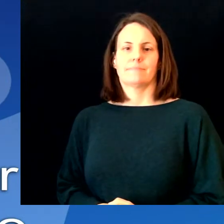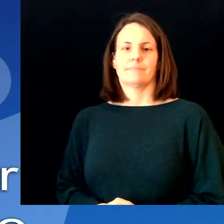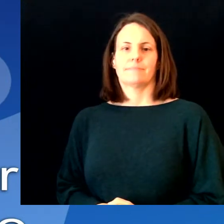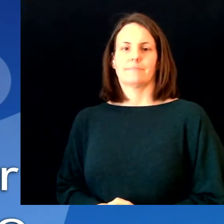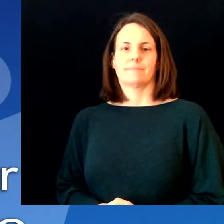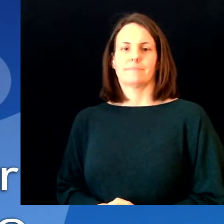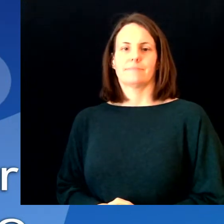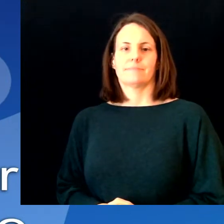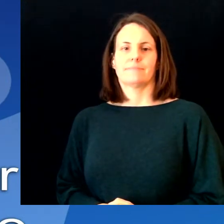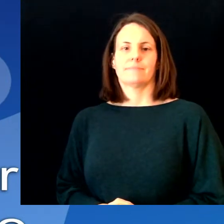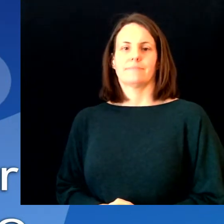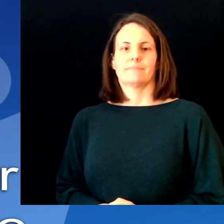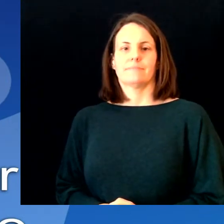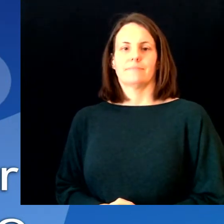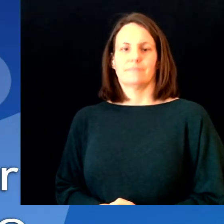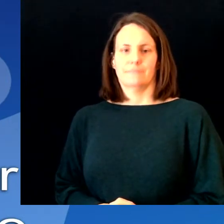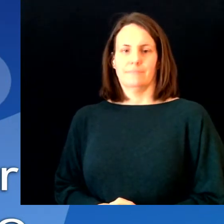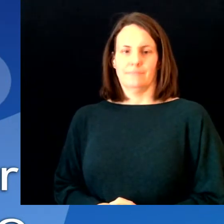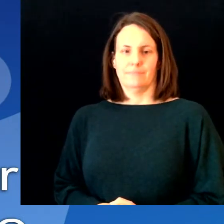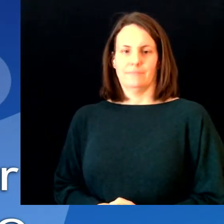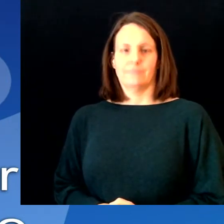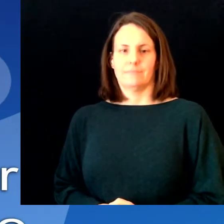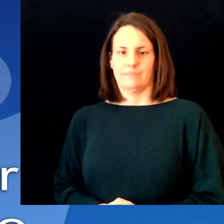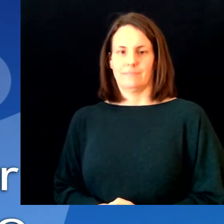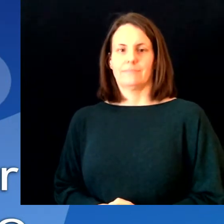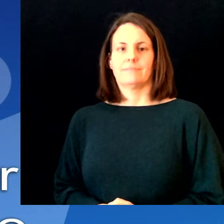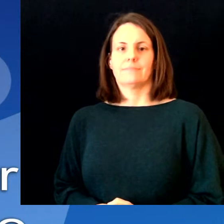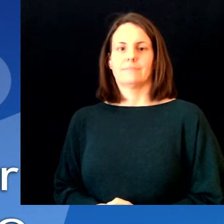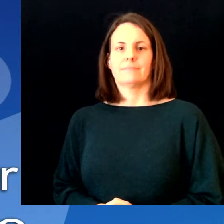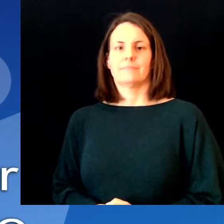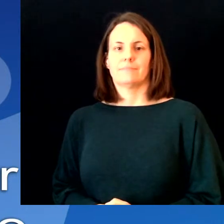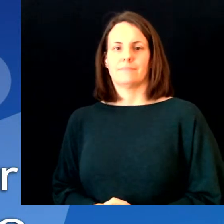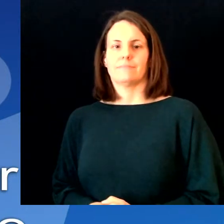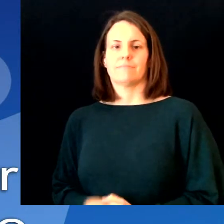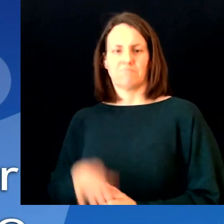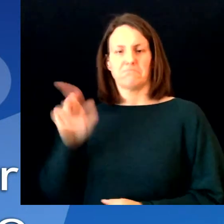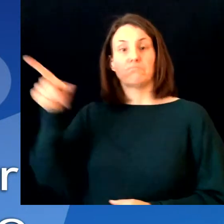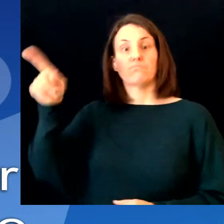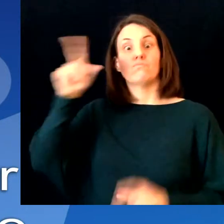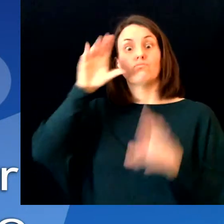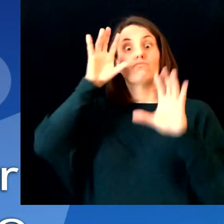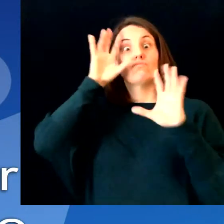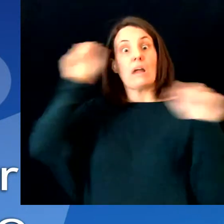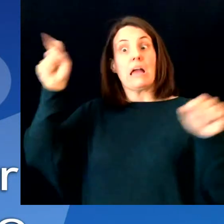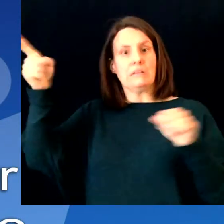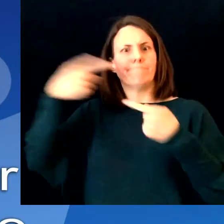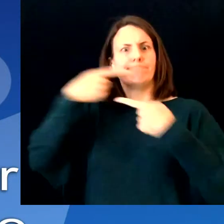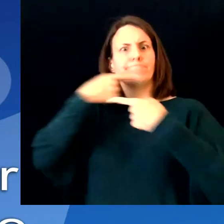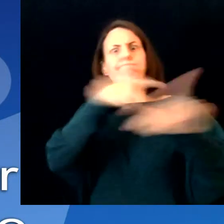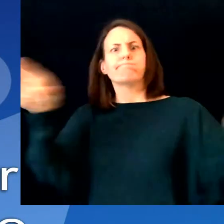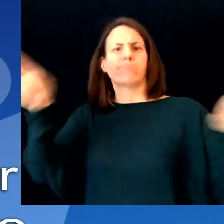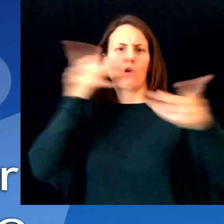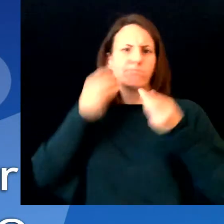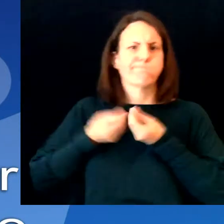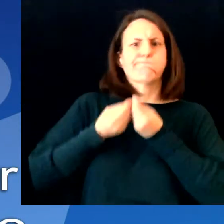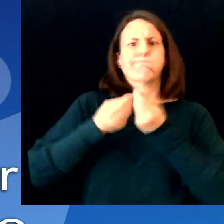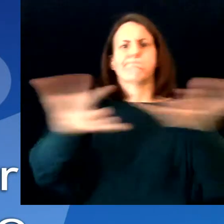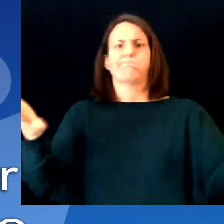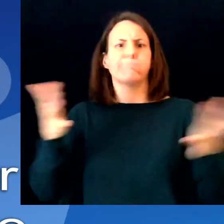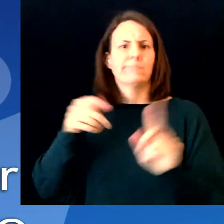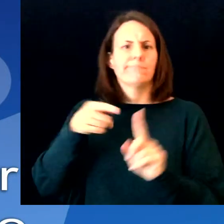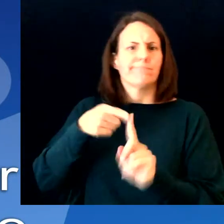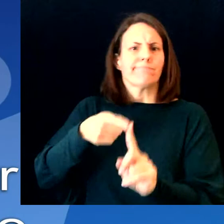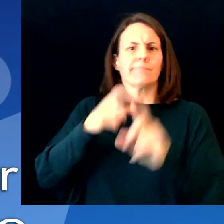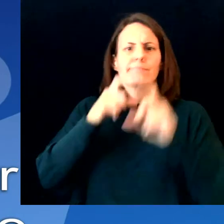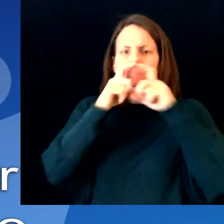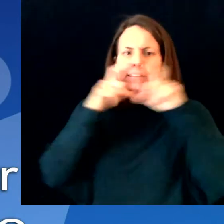kicked off this week. And I know that Evers has doled out a few in our community. I was just wondering if we've made any connection with the president